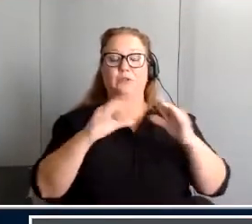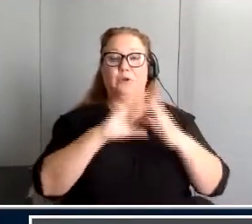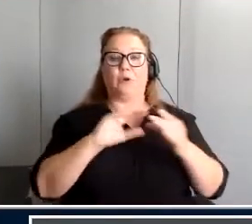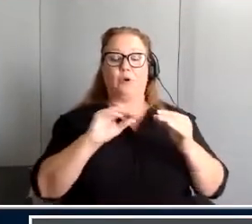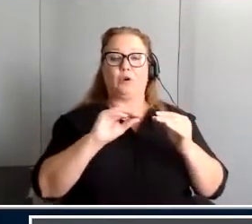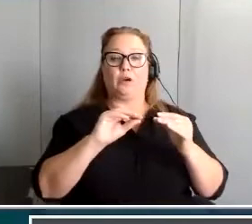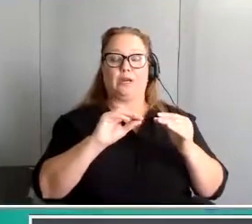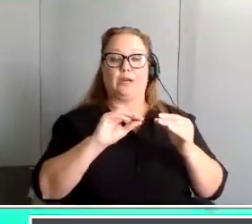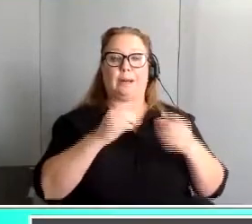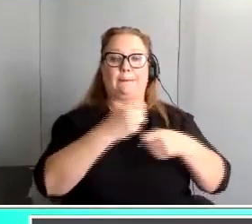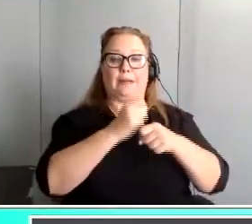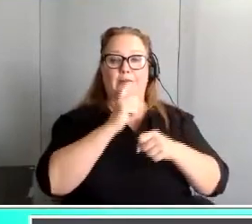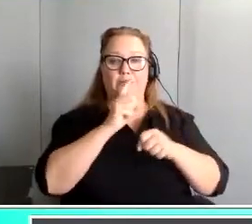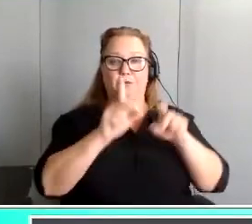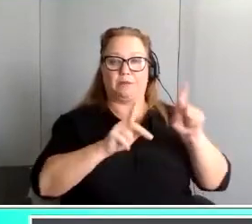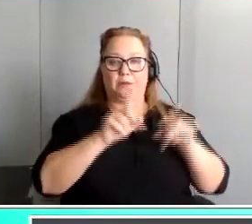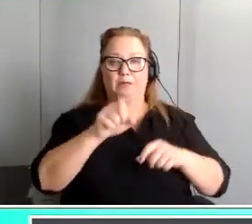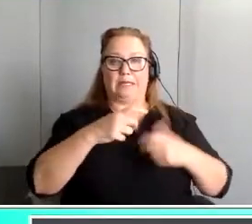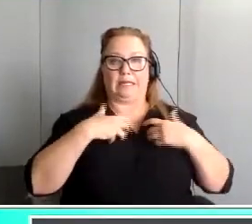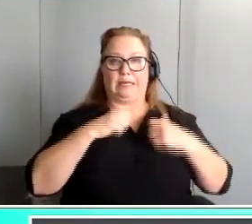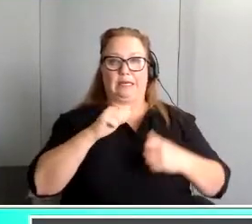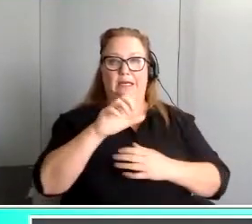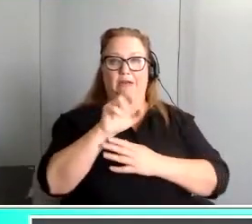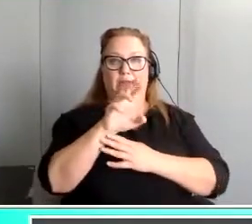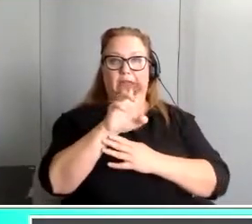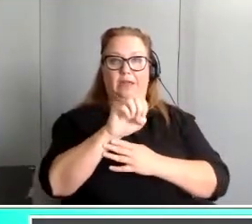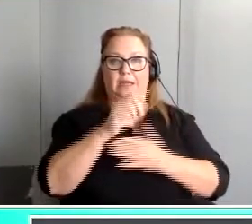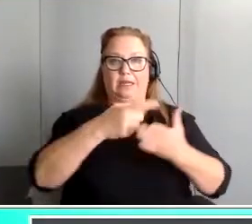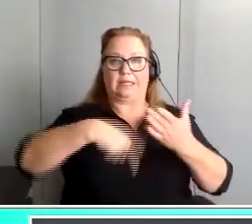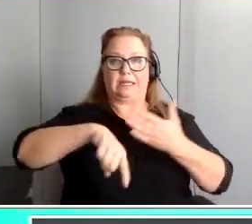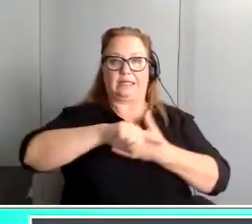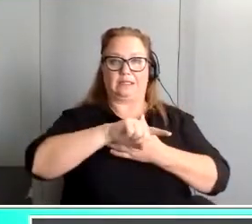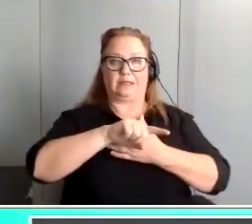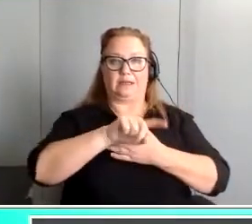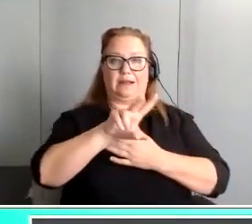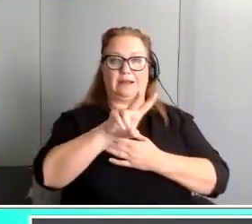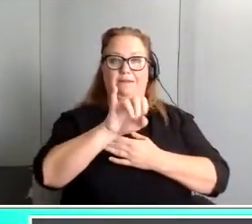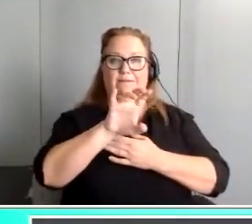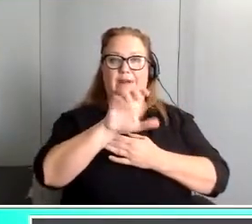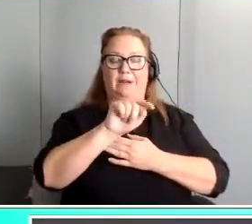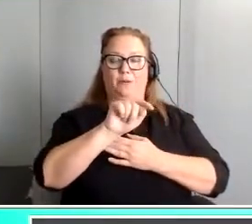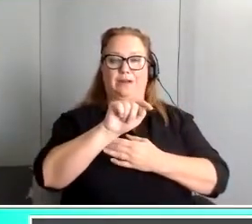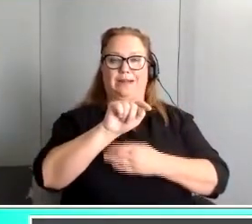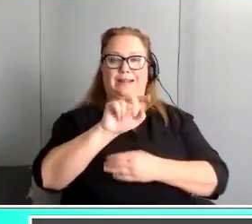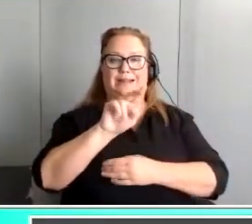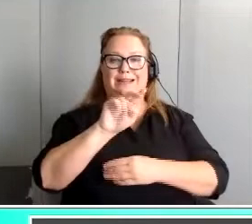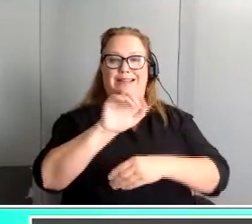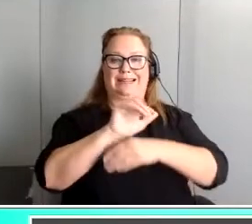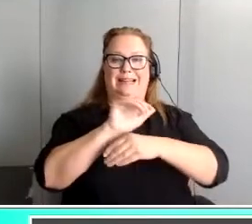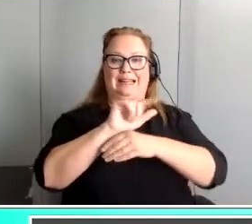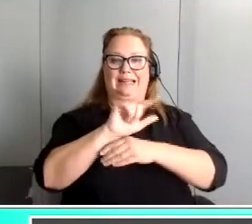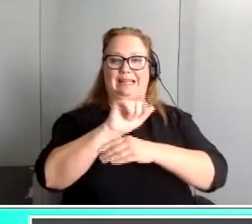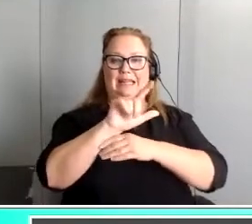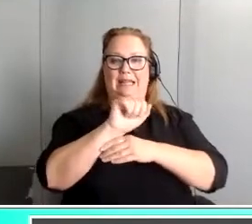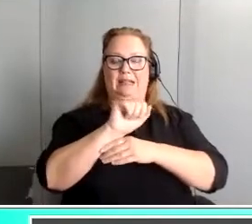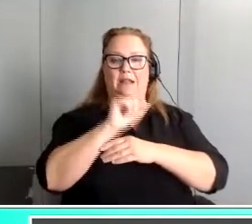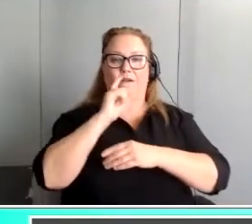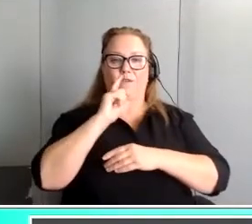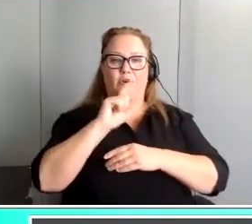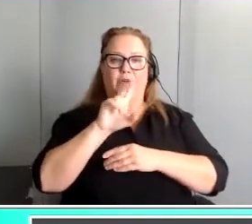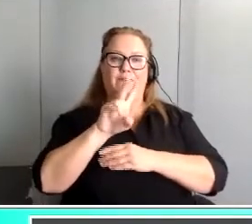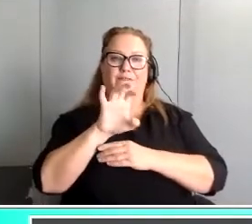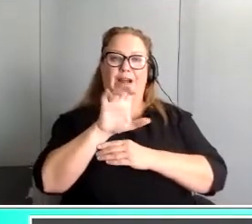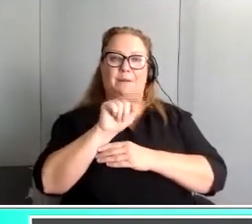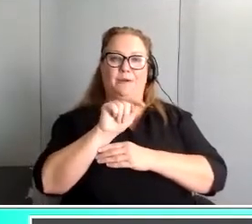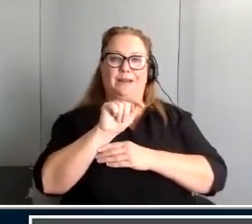sure those who need health care have access to it. Next week is a Vibrant Night Gala, a fundraiser for Vibrant Health in Kansas City,